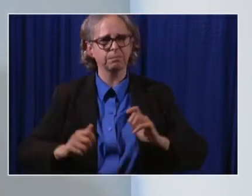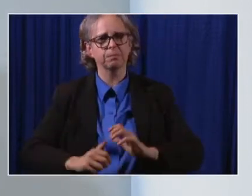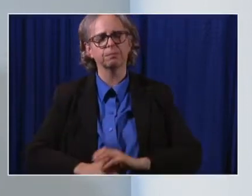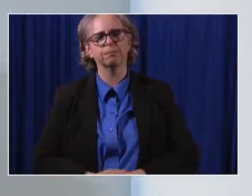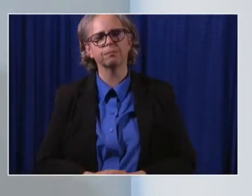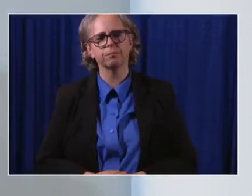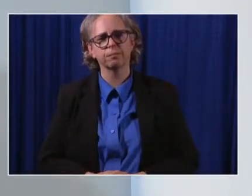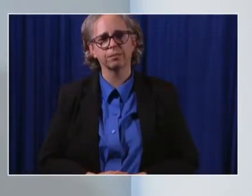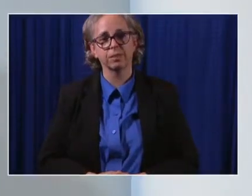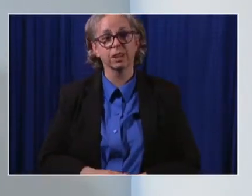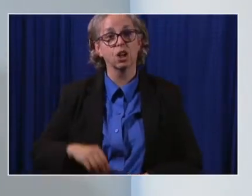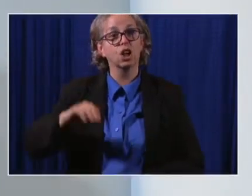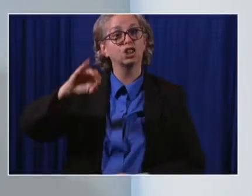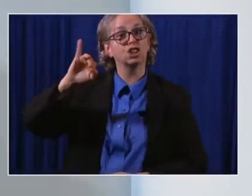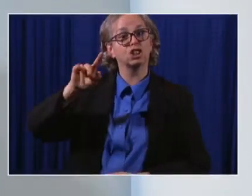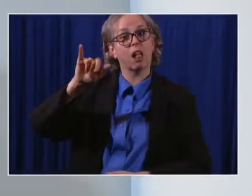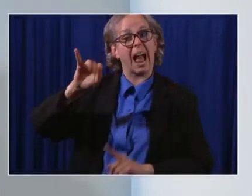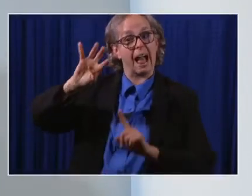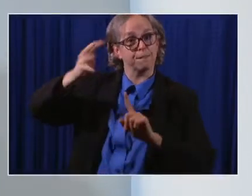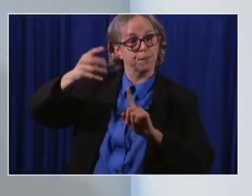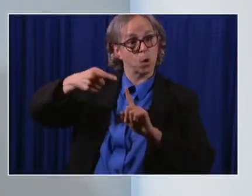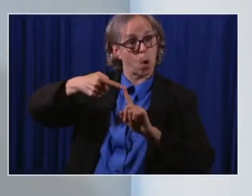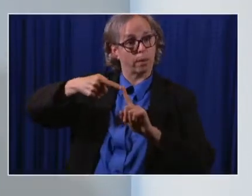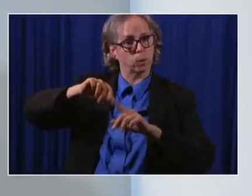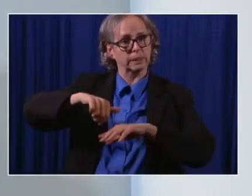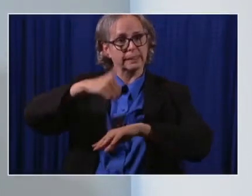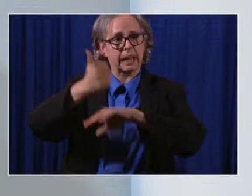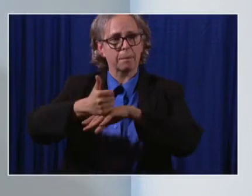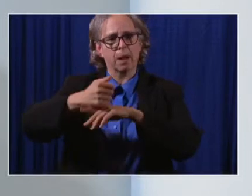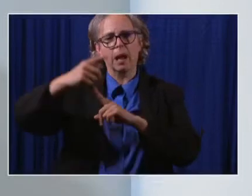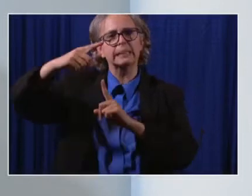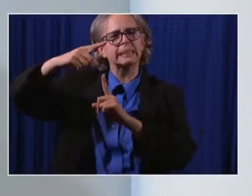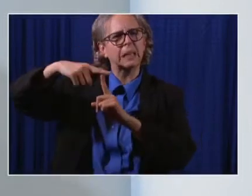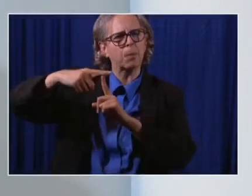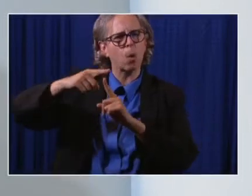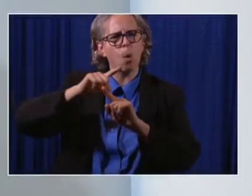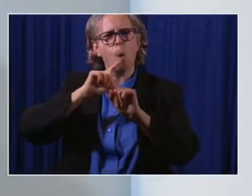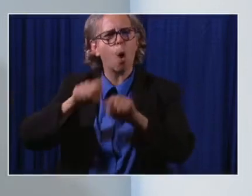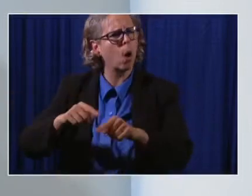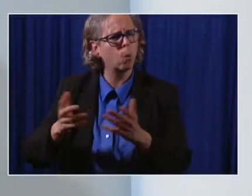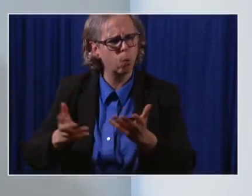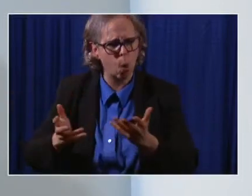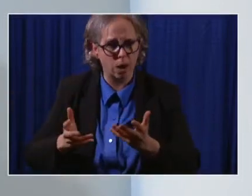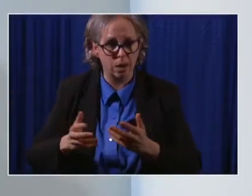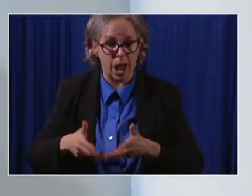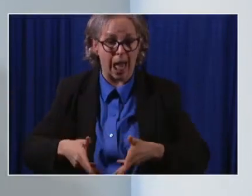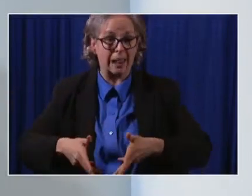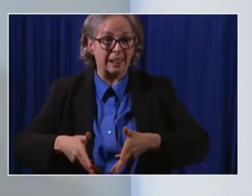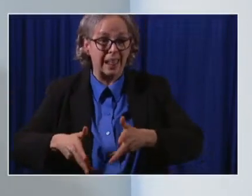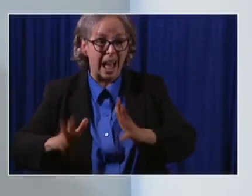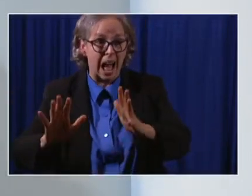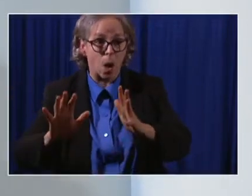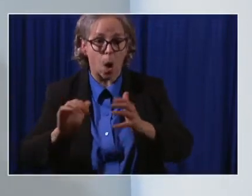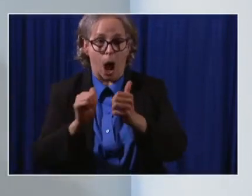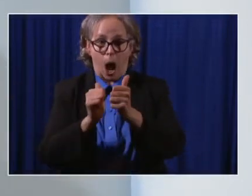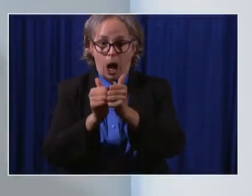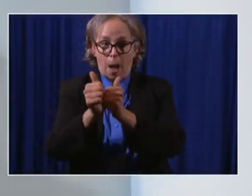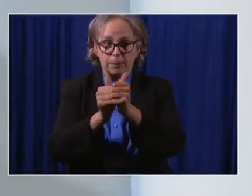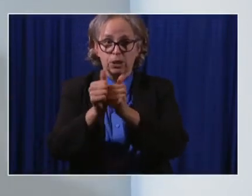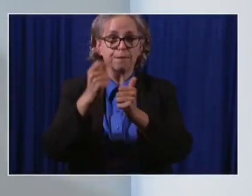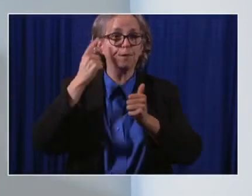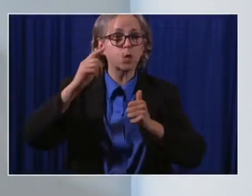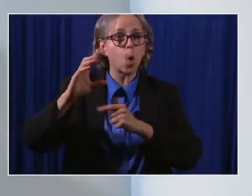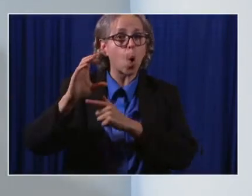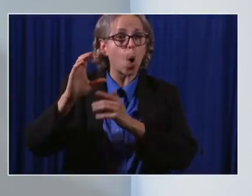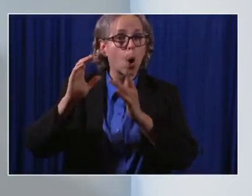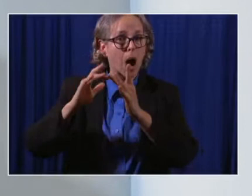order that was put in place allowing the return for competition for contact sports. Okay, that was issued, but it was under